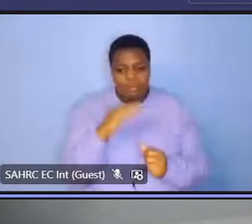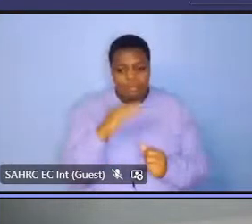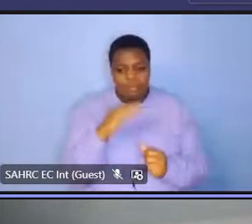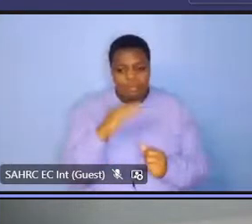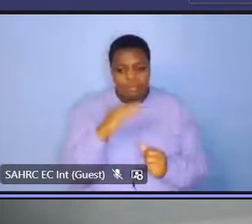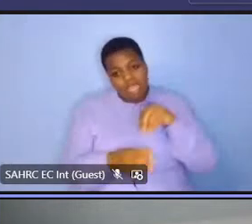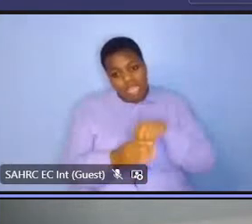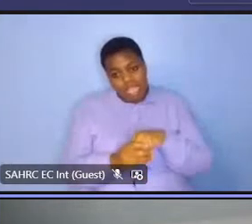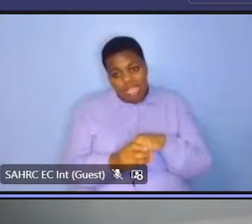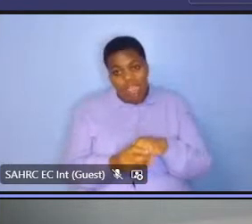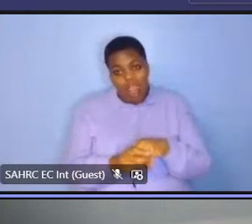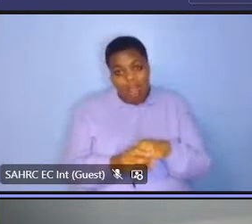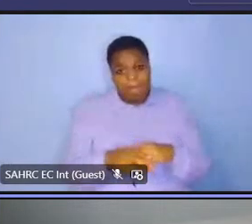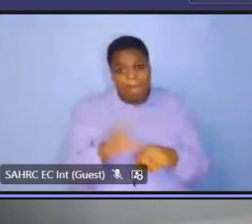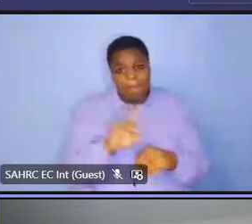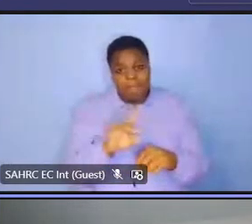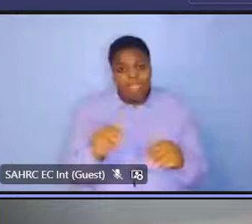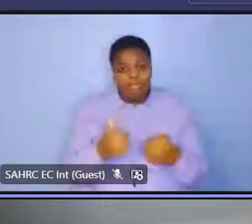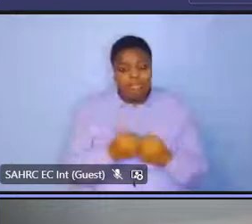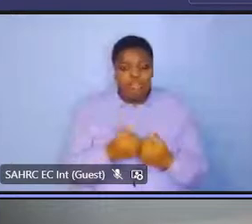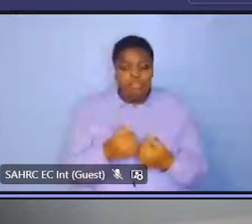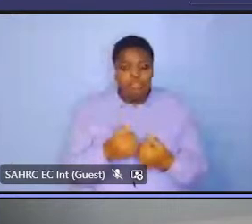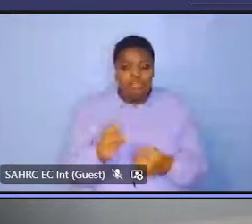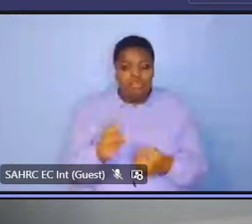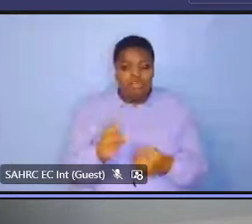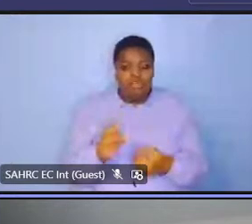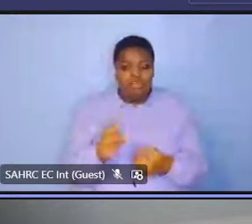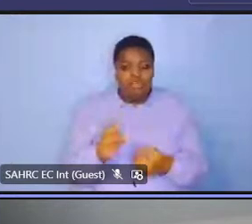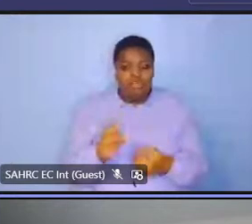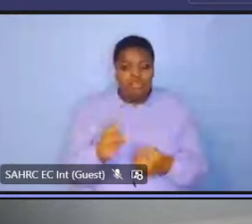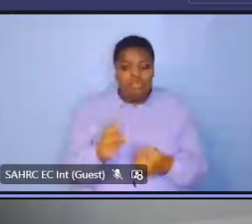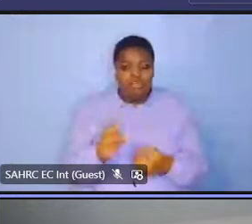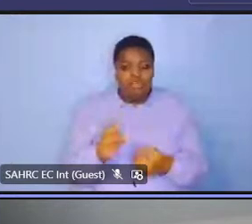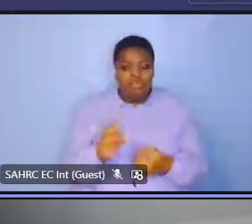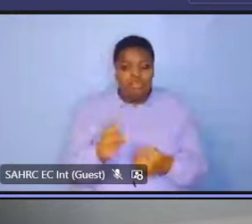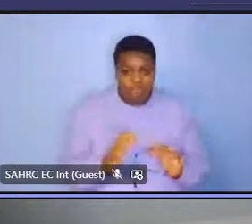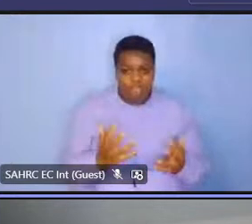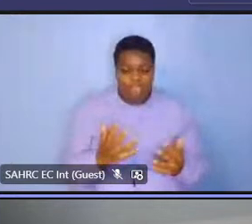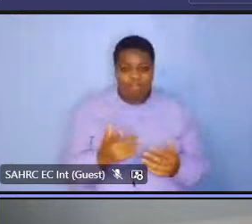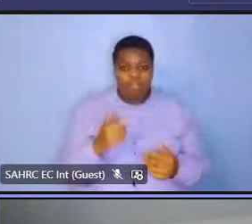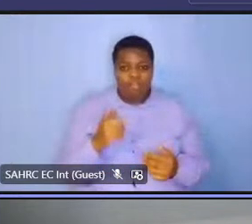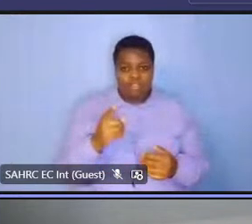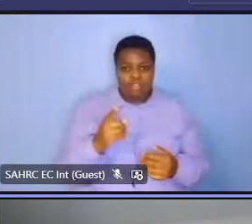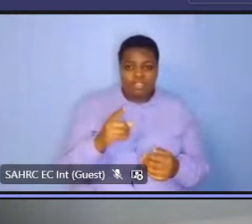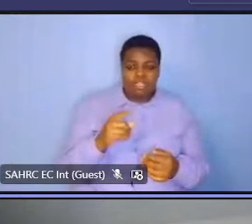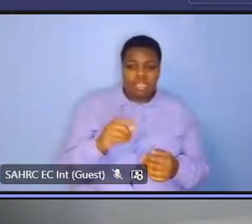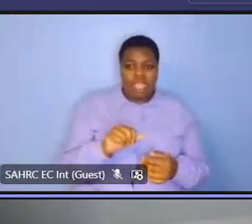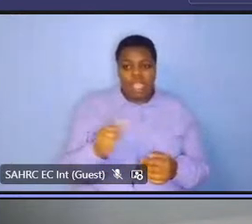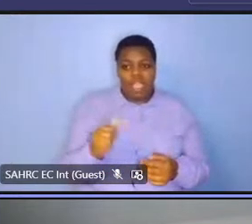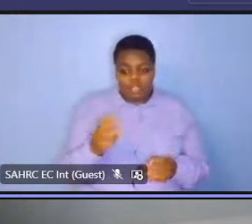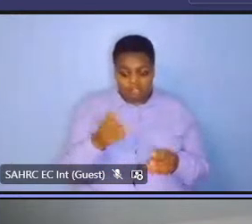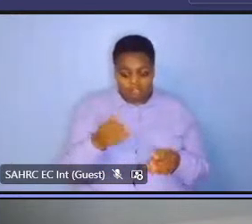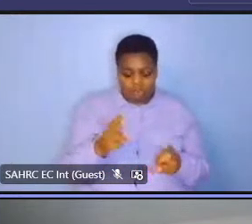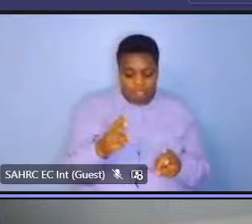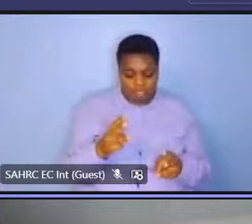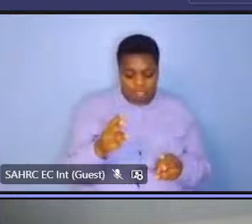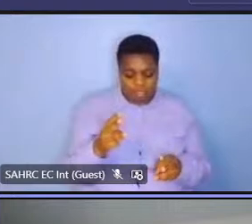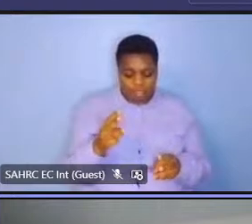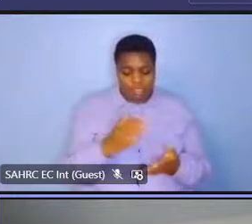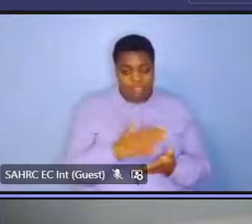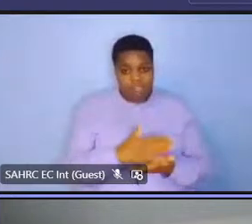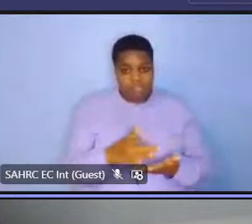of them. But the challenge perhaps may be the implementation or the ignorance and the conservative nature of some of the schools